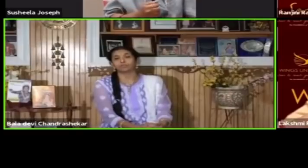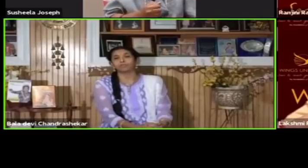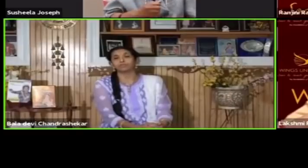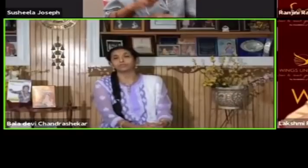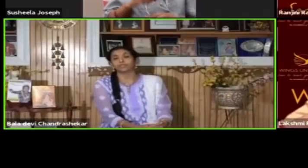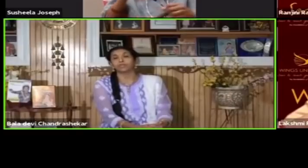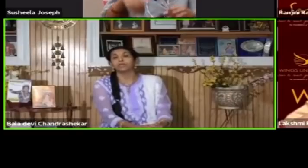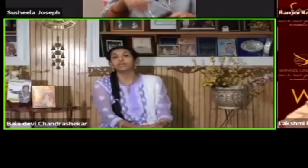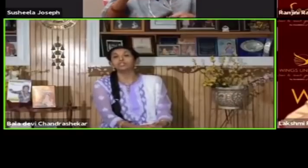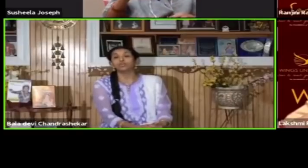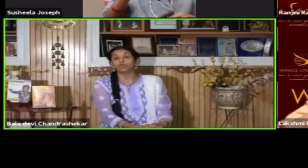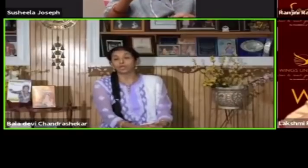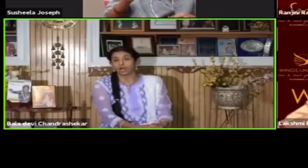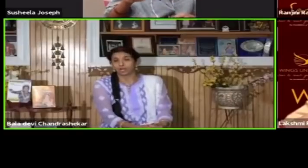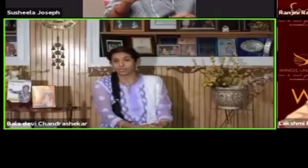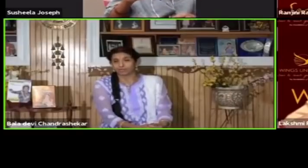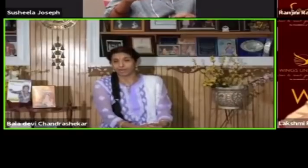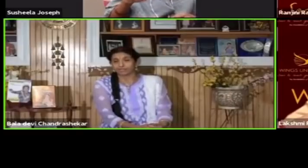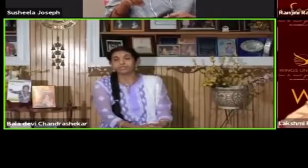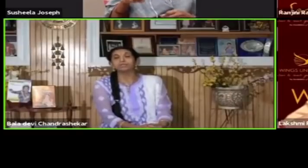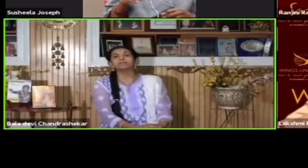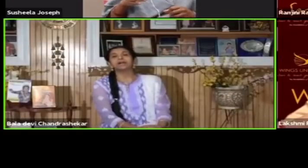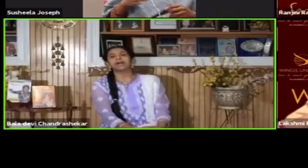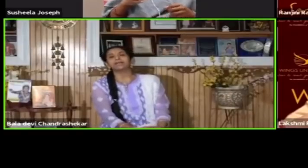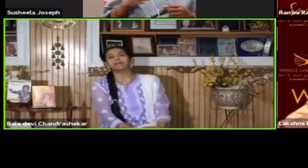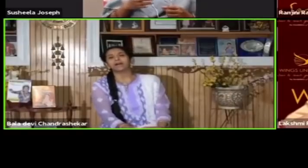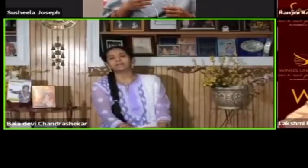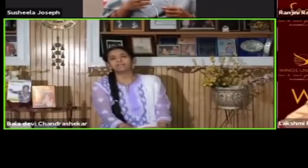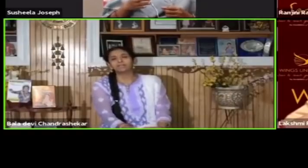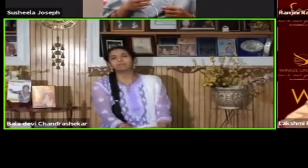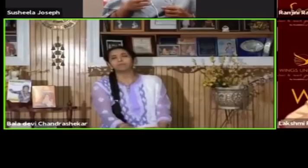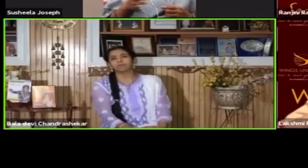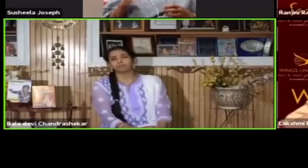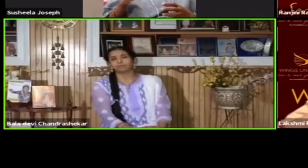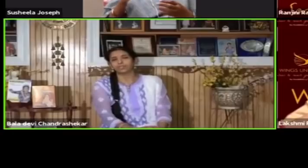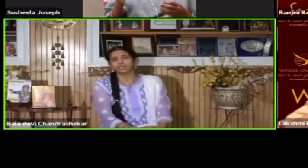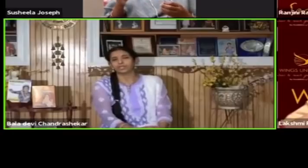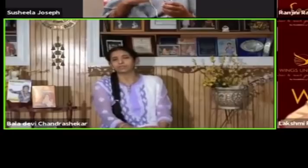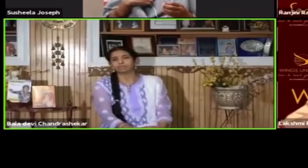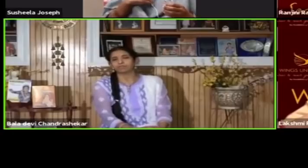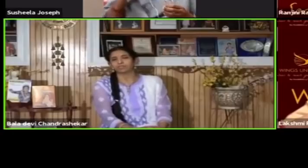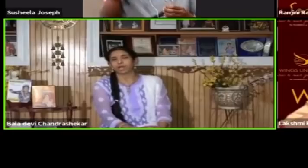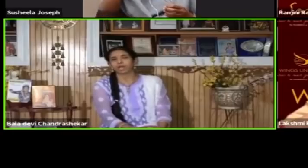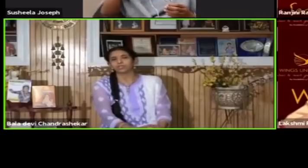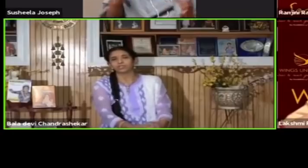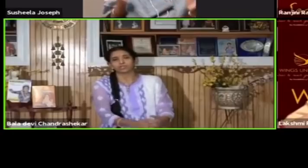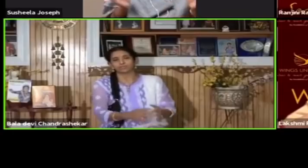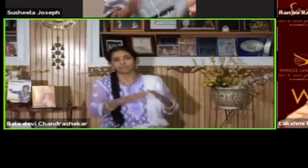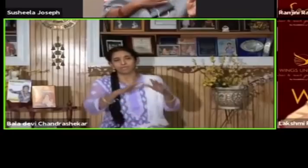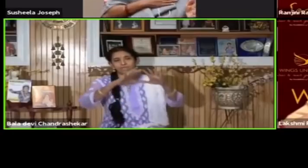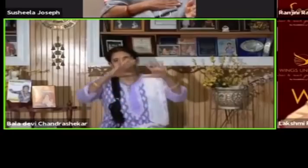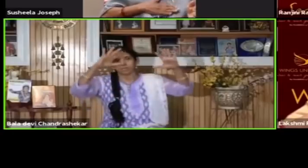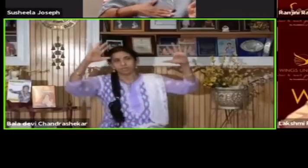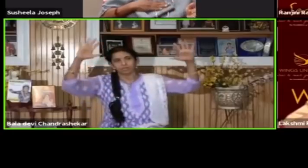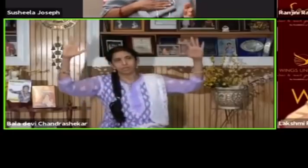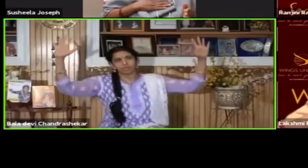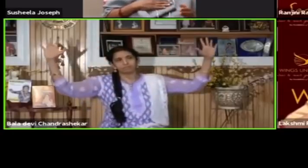also a recipient of the New York Arts Grant. And I think people appreciate, because arts is a